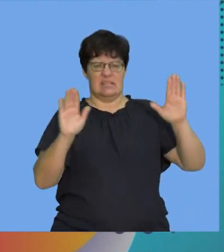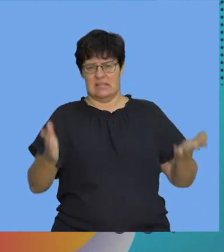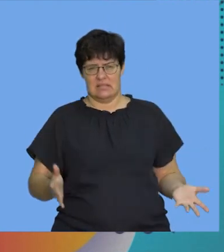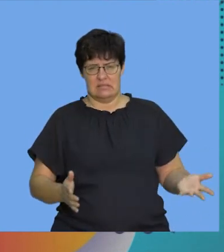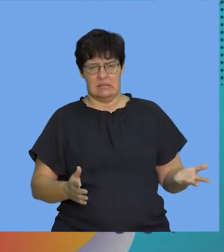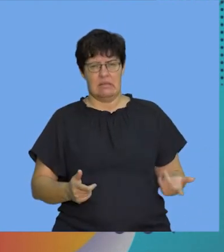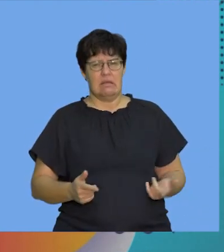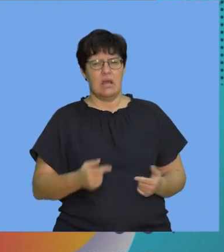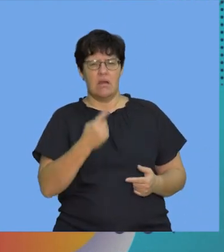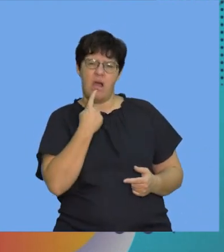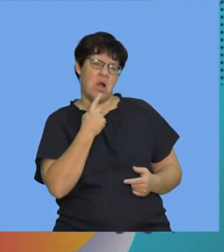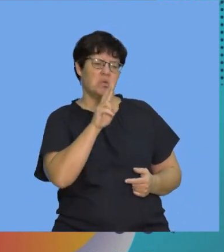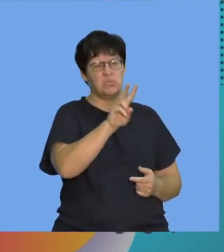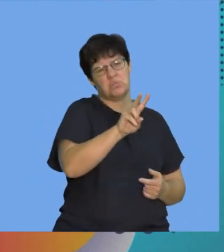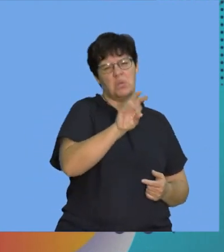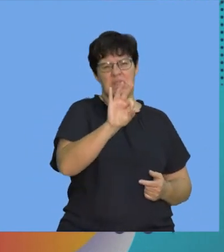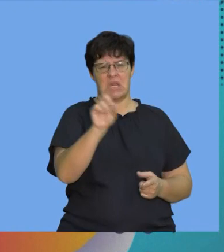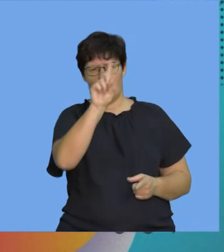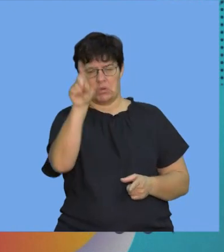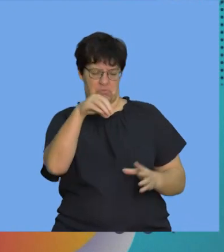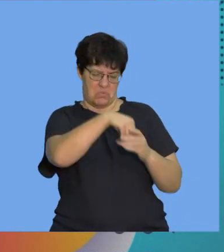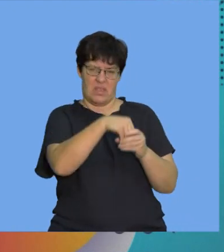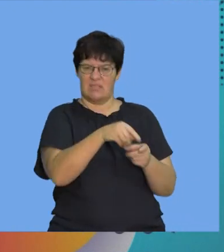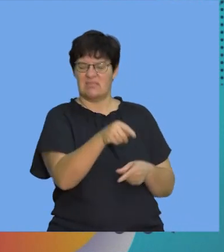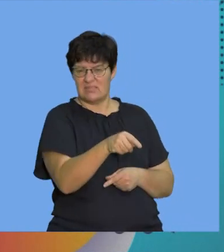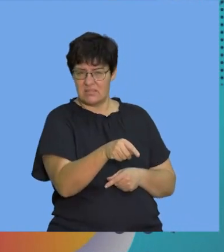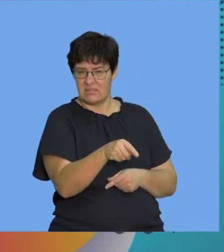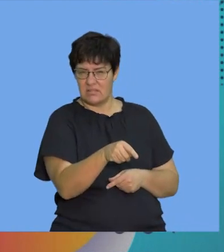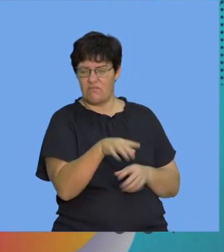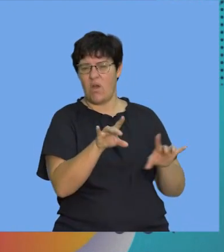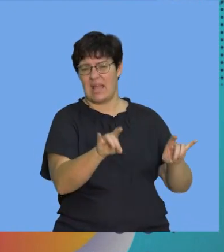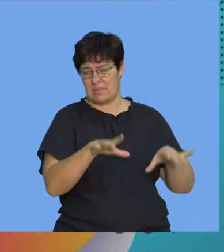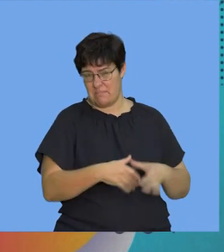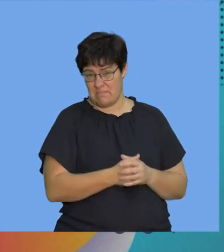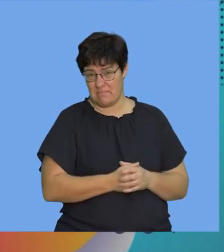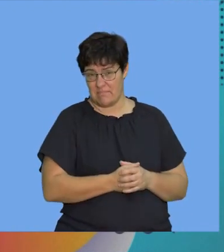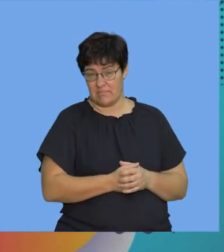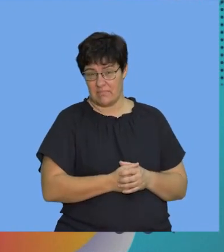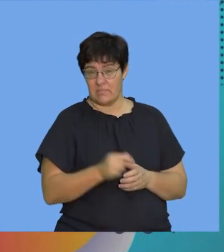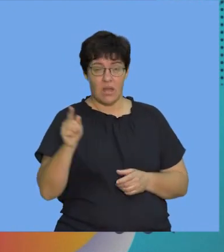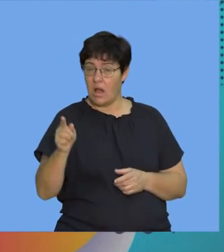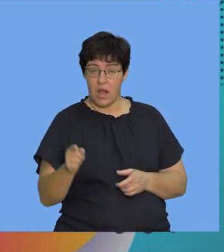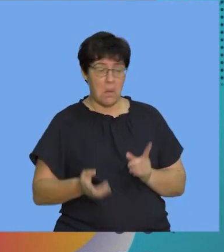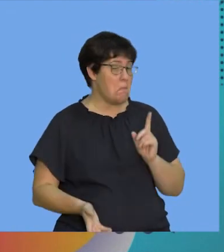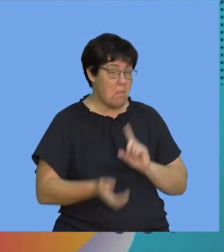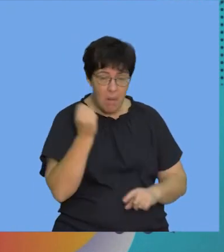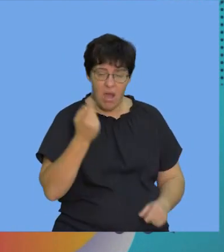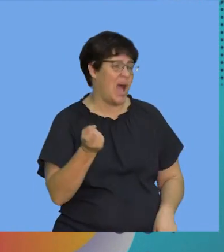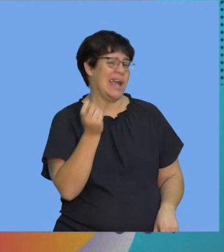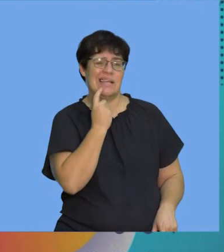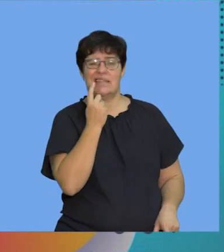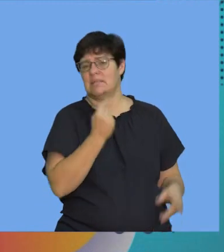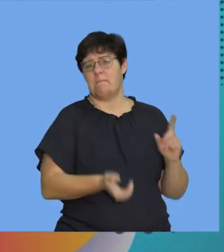like 2 or 3 questions in the question paper when you're writing your exam. I promise you, if you just master this, it means you've